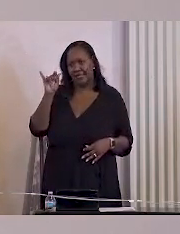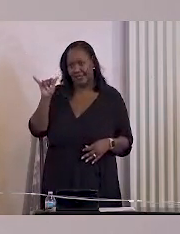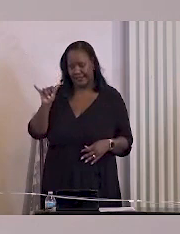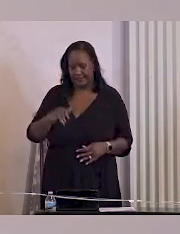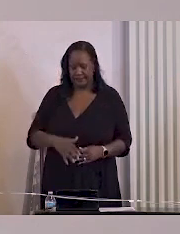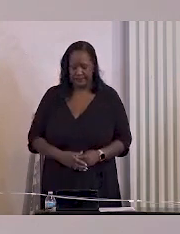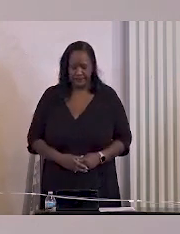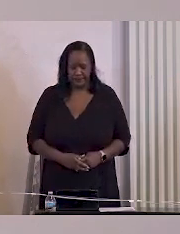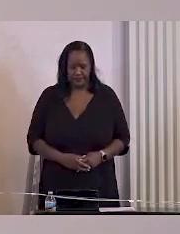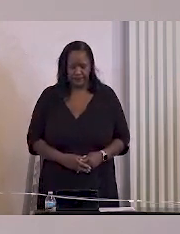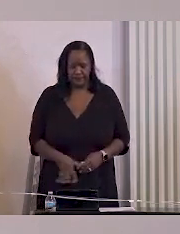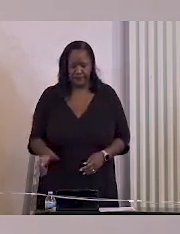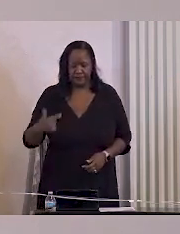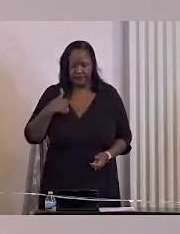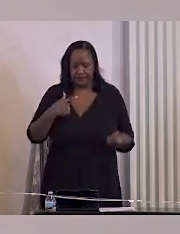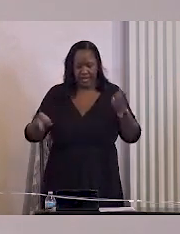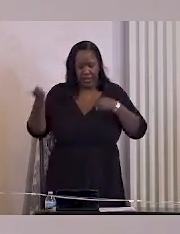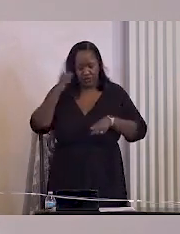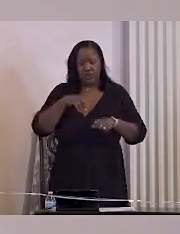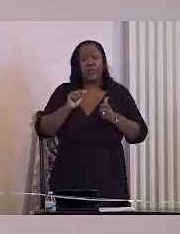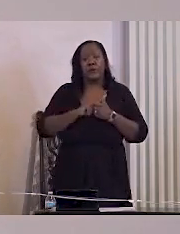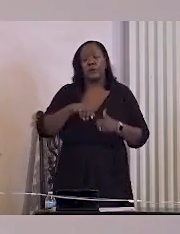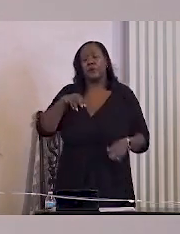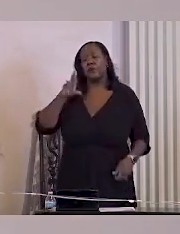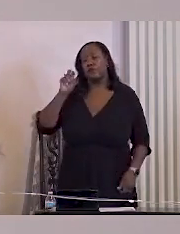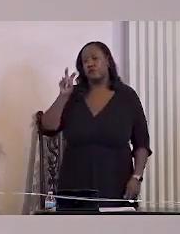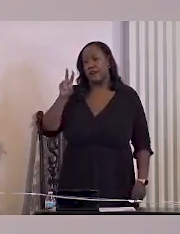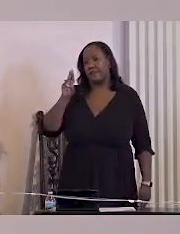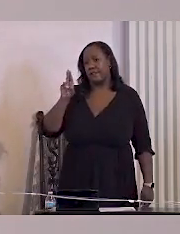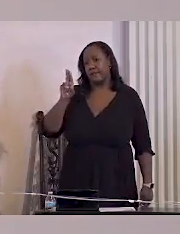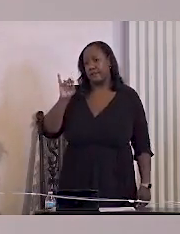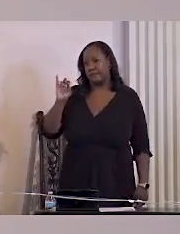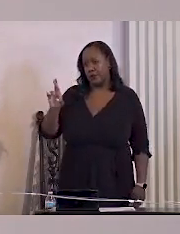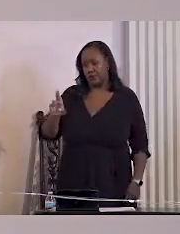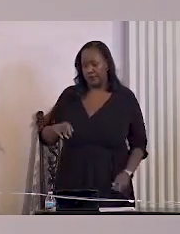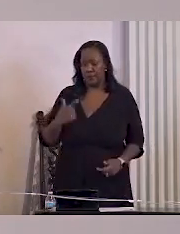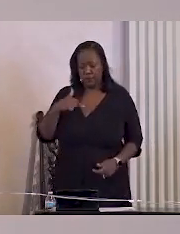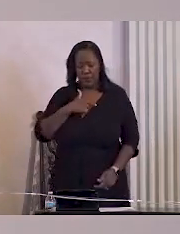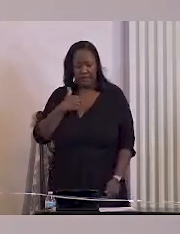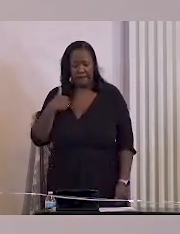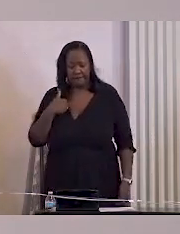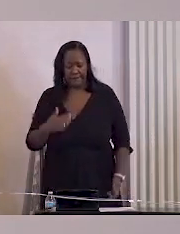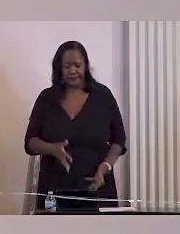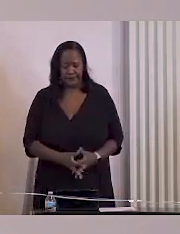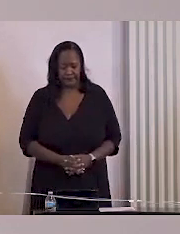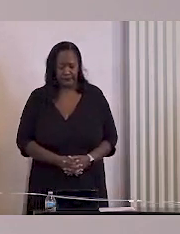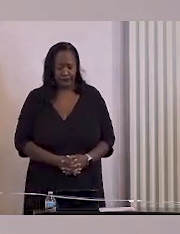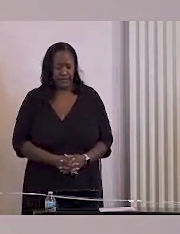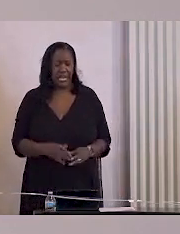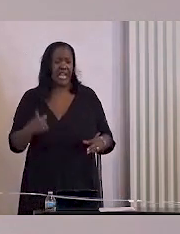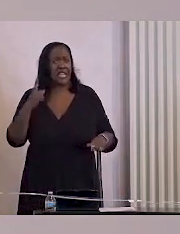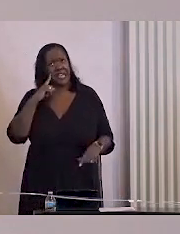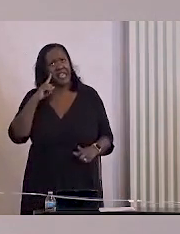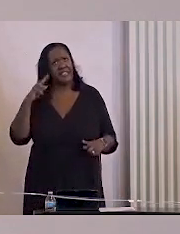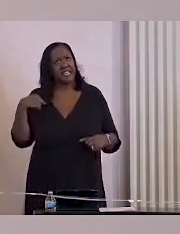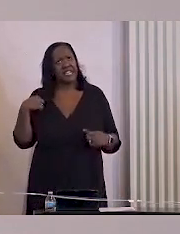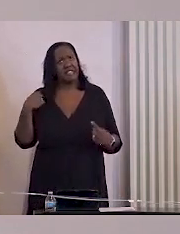I agree with Reverend Murr. We have. The thing about it is that in the last, I would say,